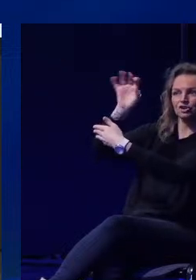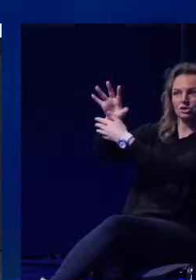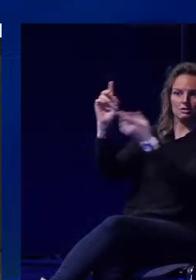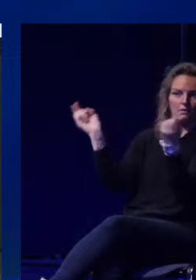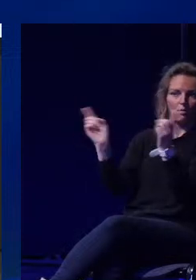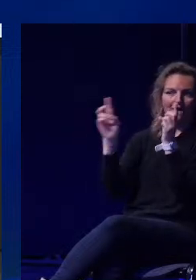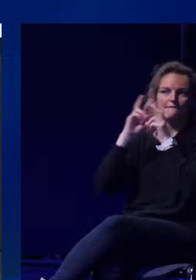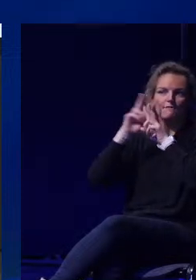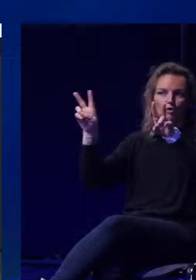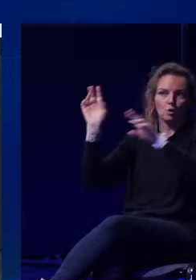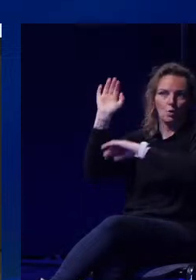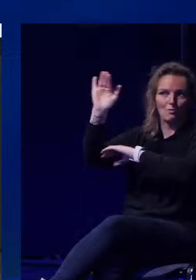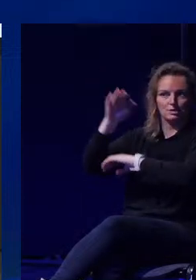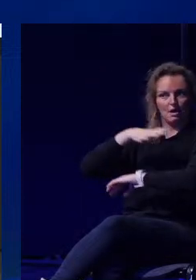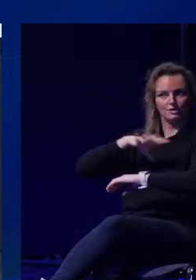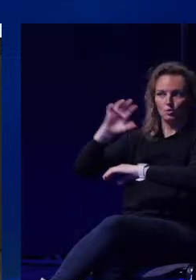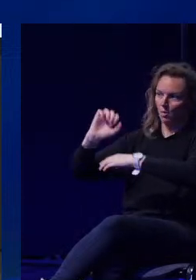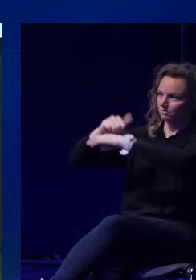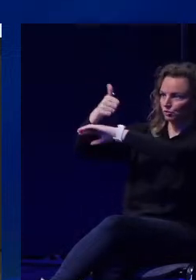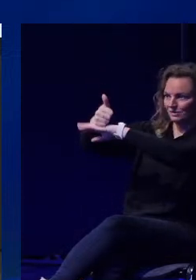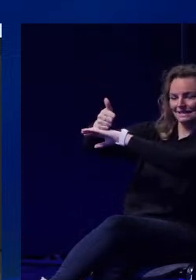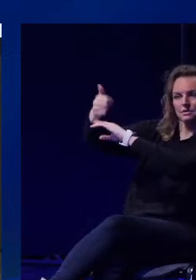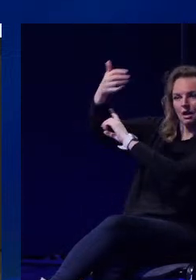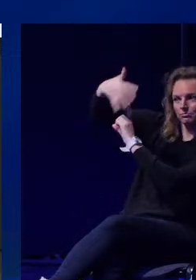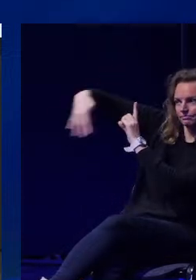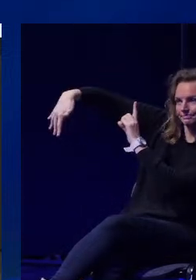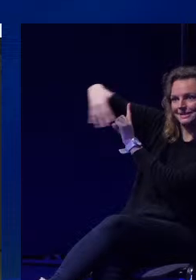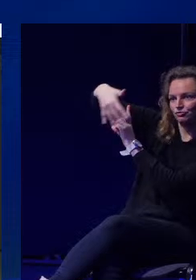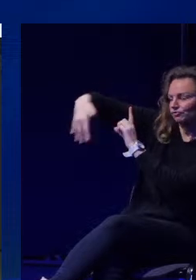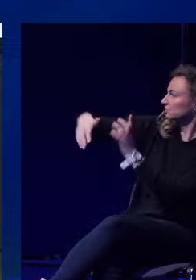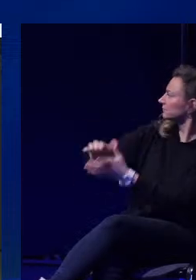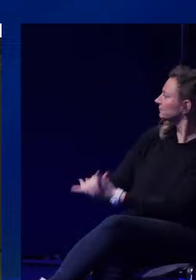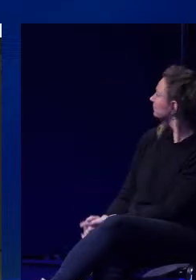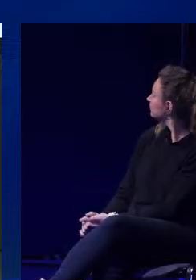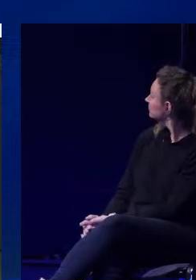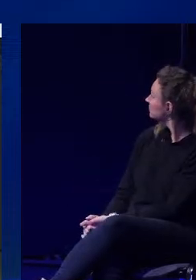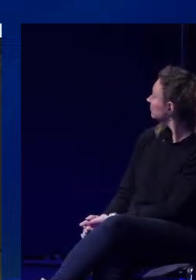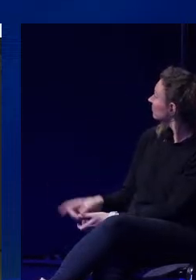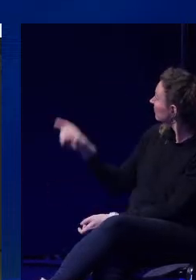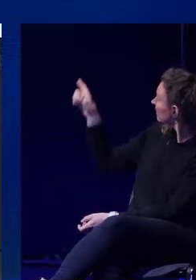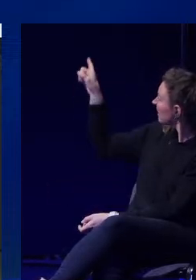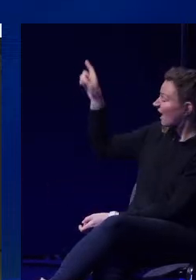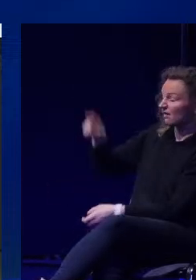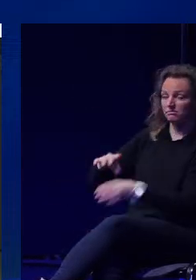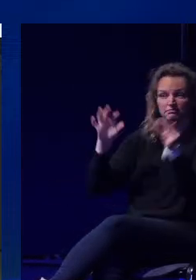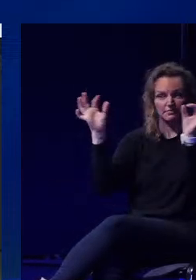outside. And then you can see there's nothing over here, it's just the rest of the,